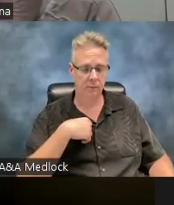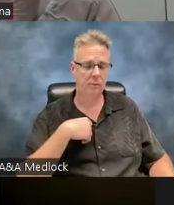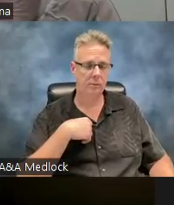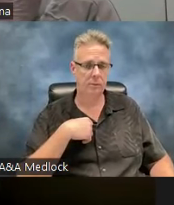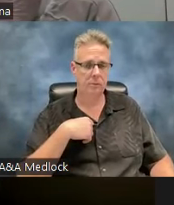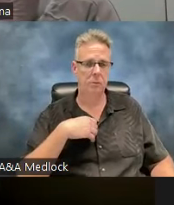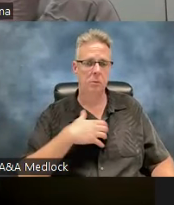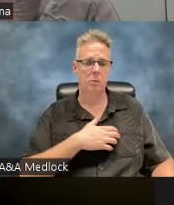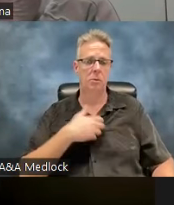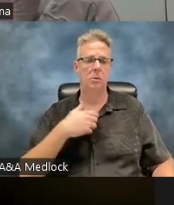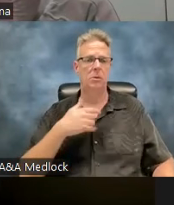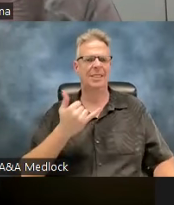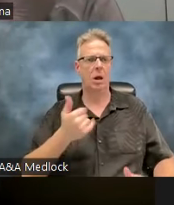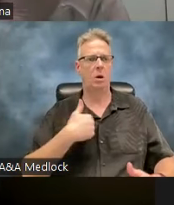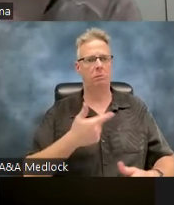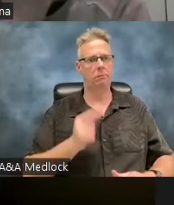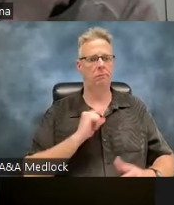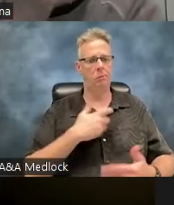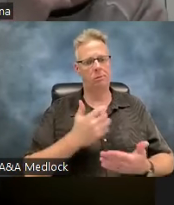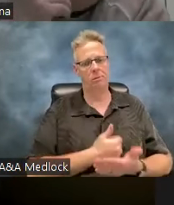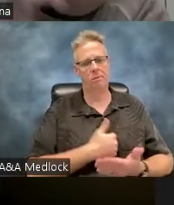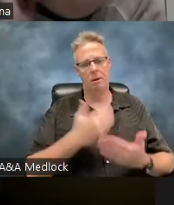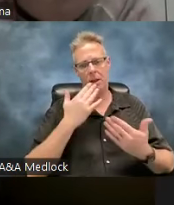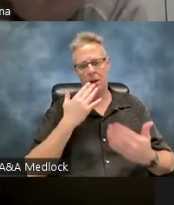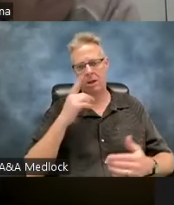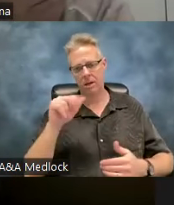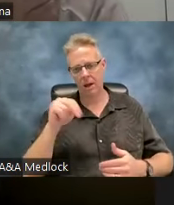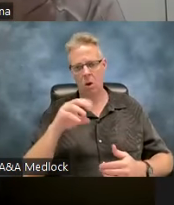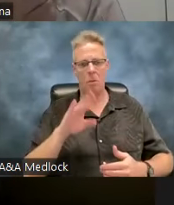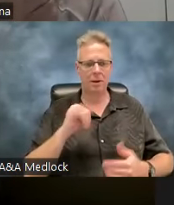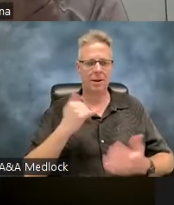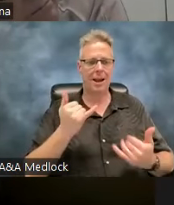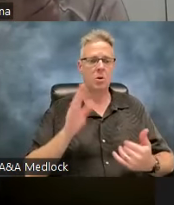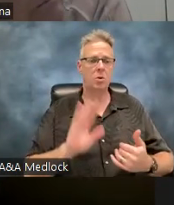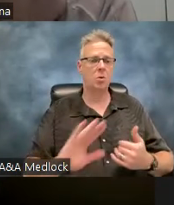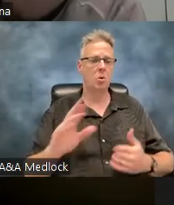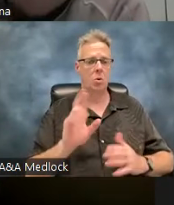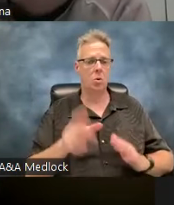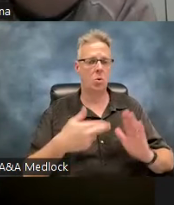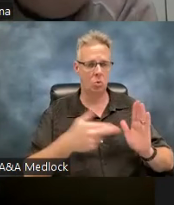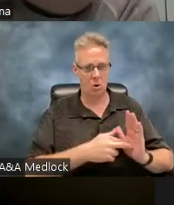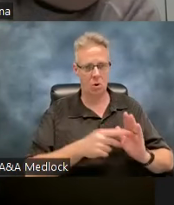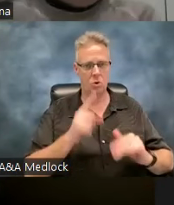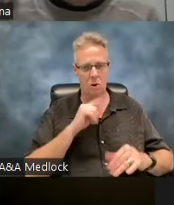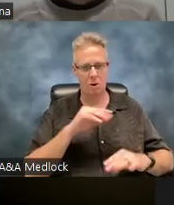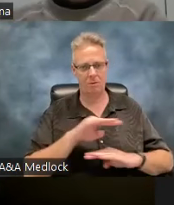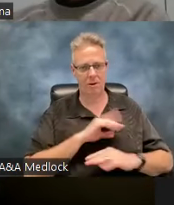I have the floor, I just wanted to thank Co-Chairs Dan and Obi, because now your role as co-chairs, you've fulfilled